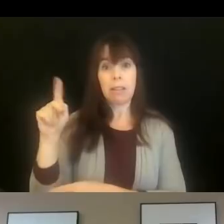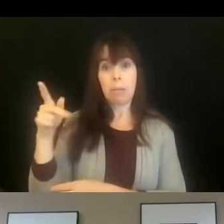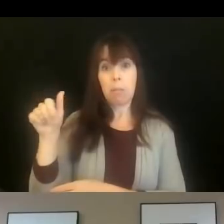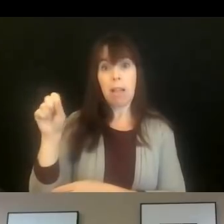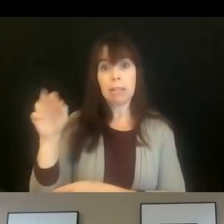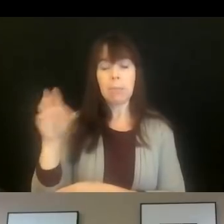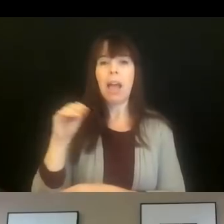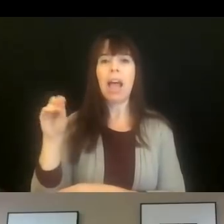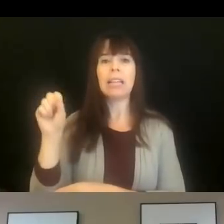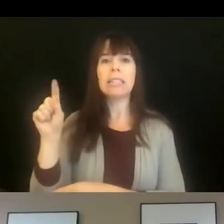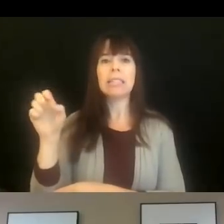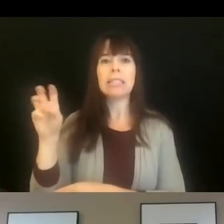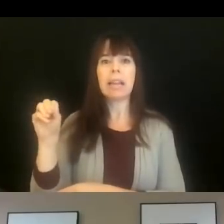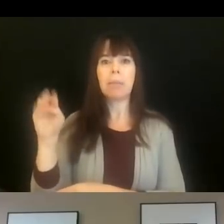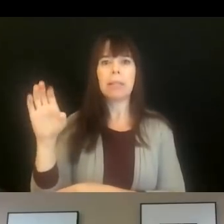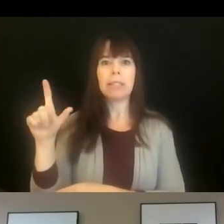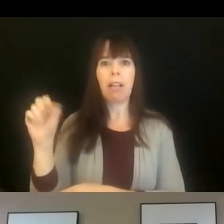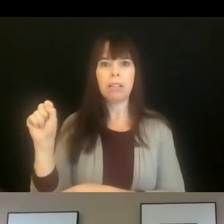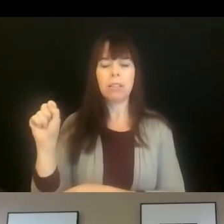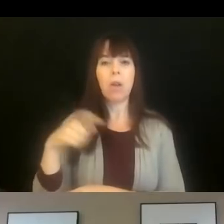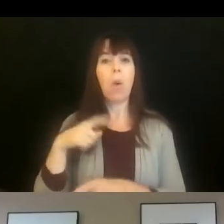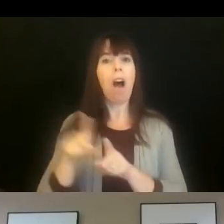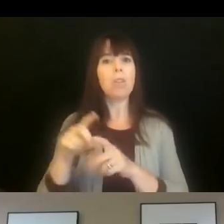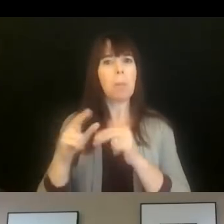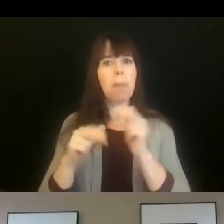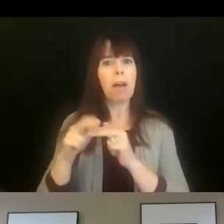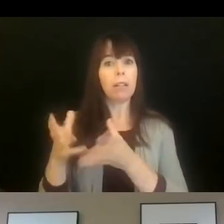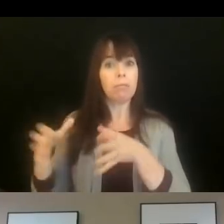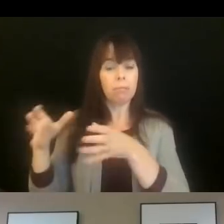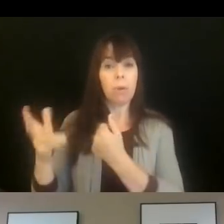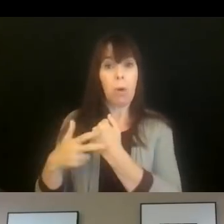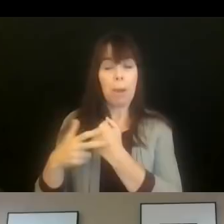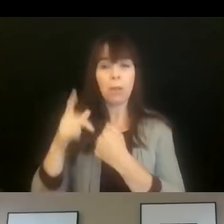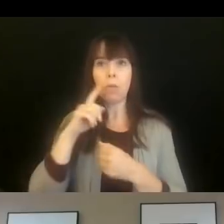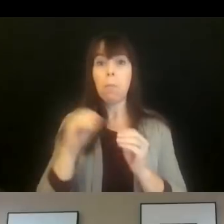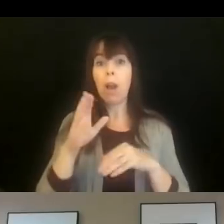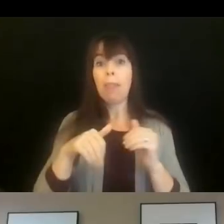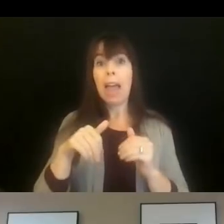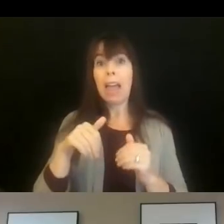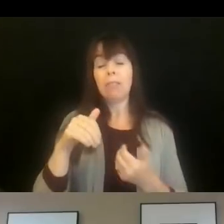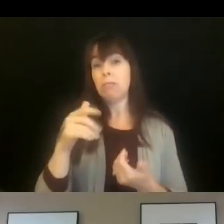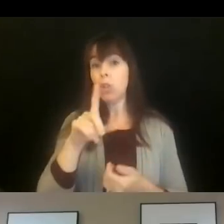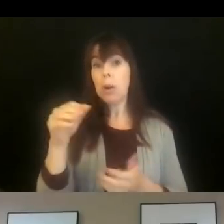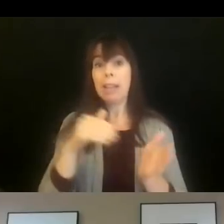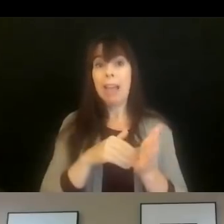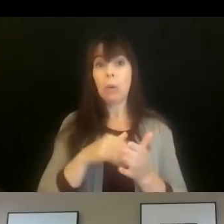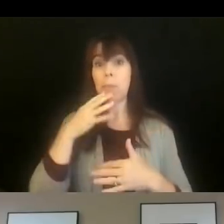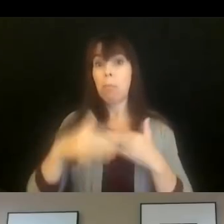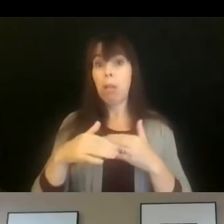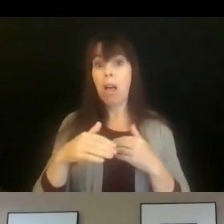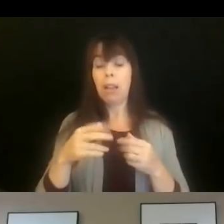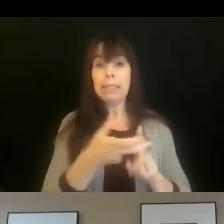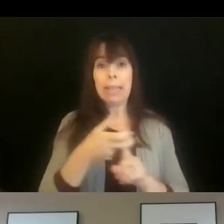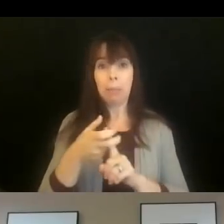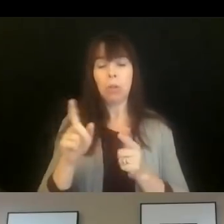well. We also built a biorepository that included more than 20,000 blood as well as nasal samples to share with